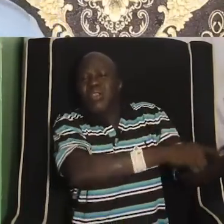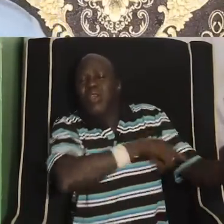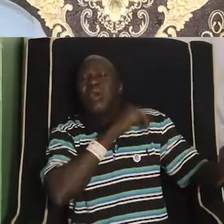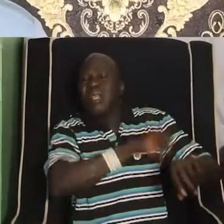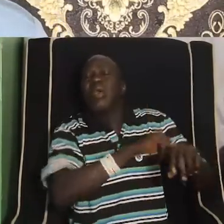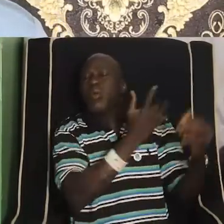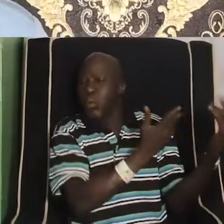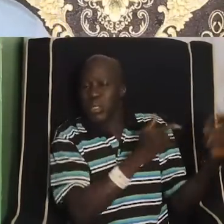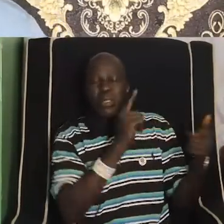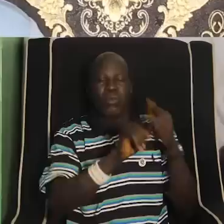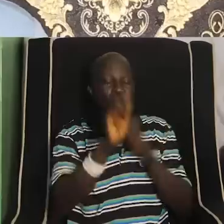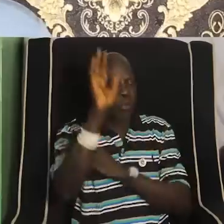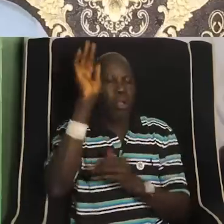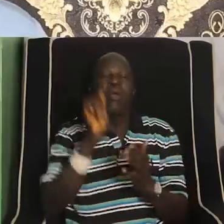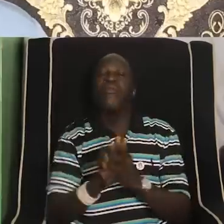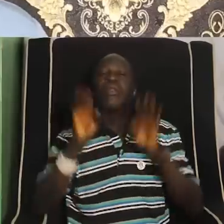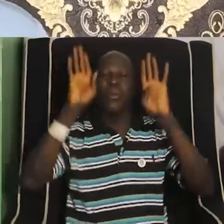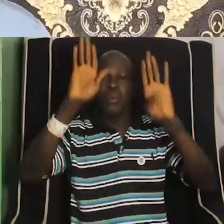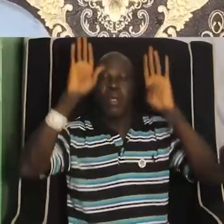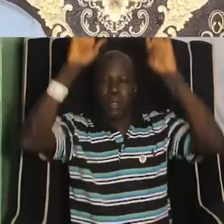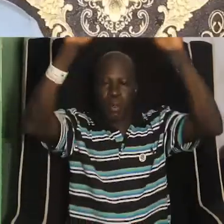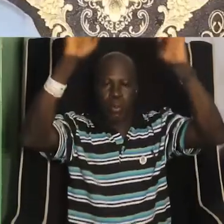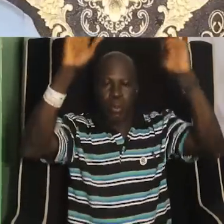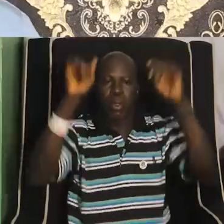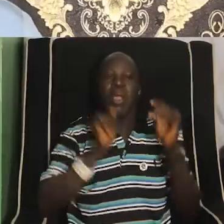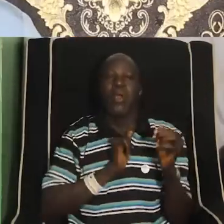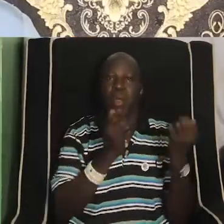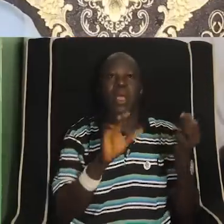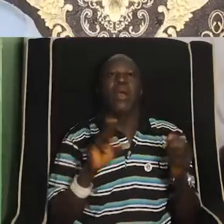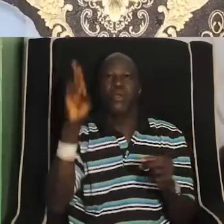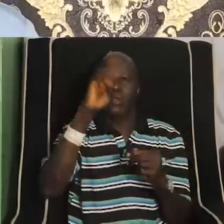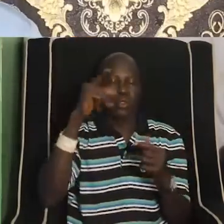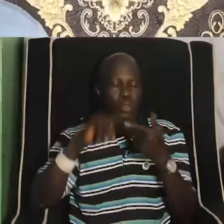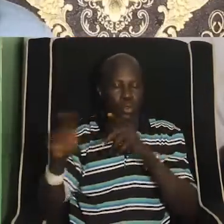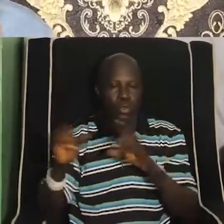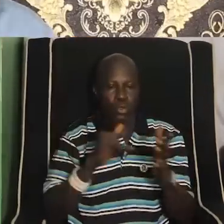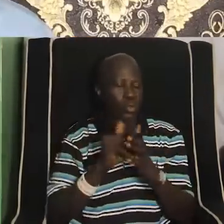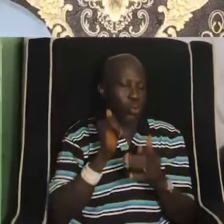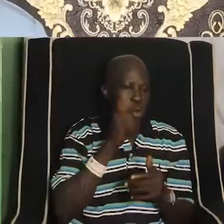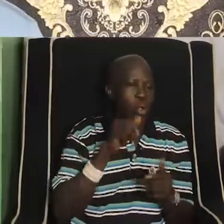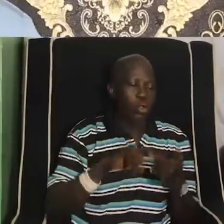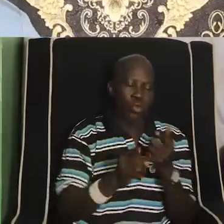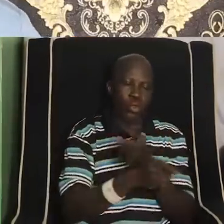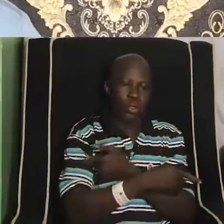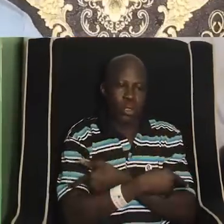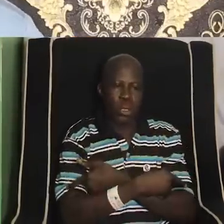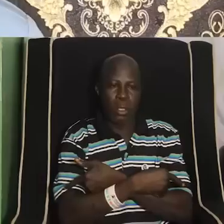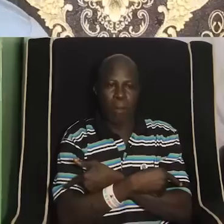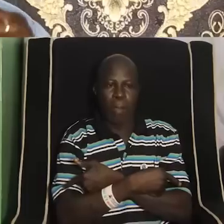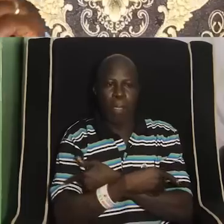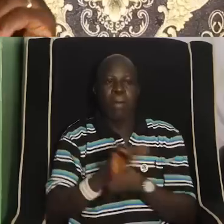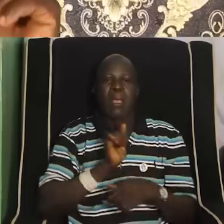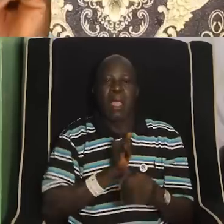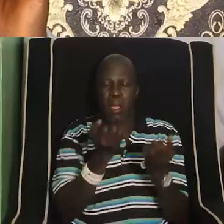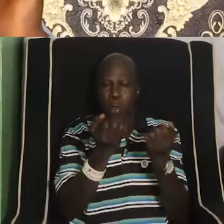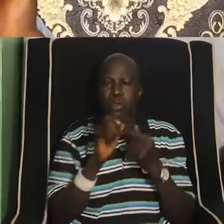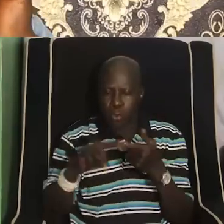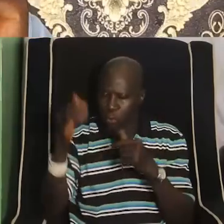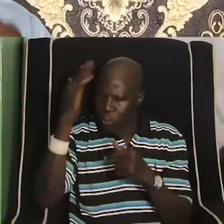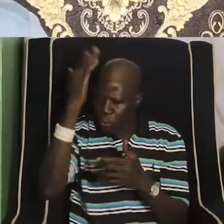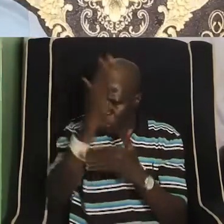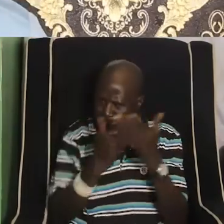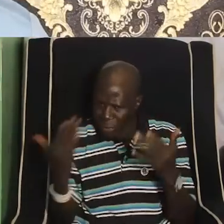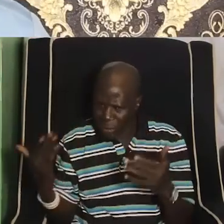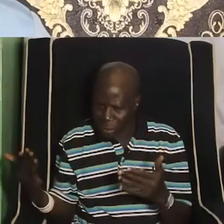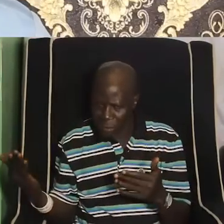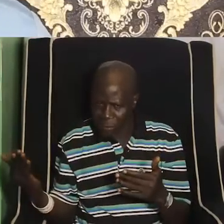Olorun. The people that are expecting for iyanu aye won. For their miracle. Now for lasi. We'll do tomorrow. Amọ ni oni. But today. Mo fẹ ko kiyesi nkankan. I want you to